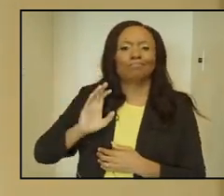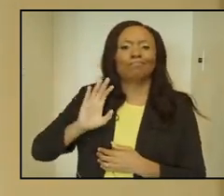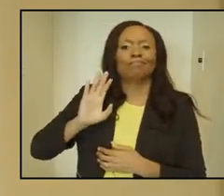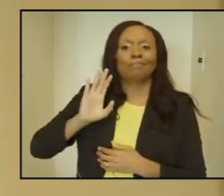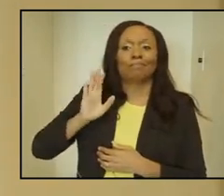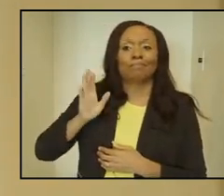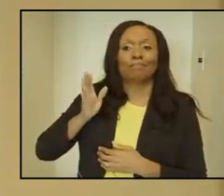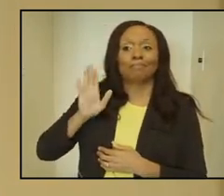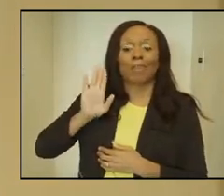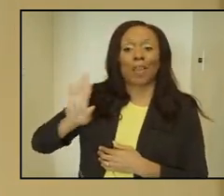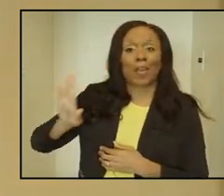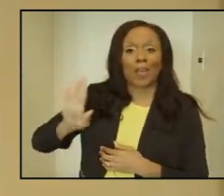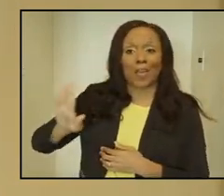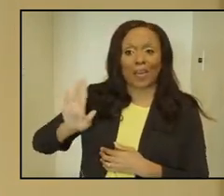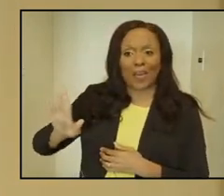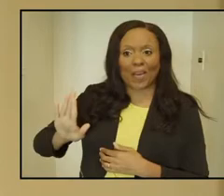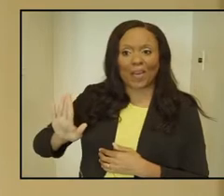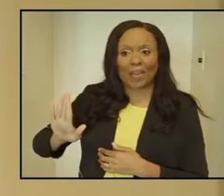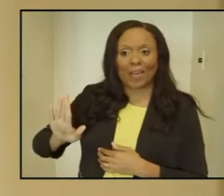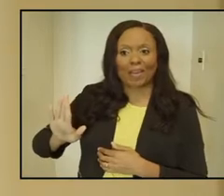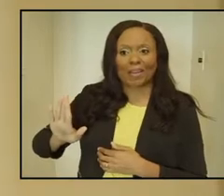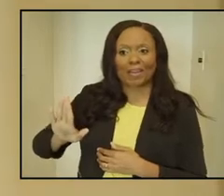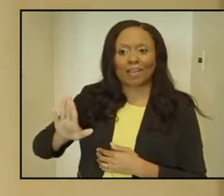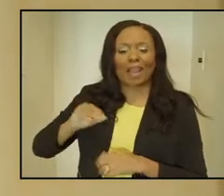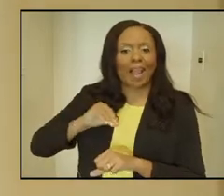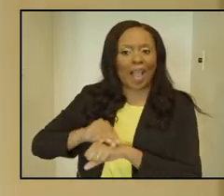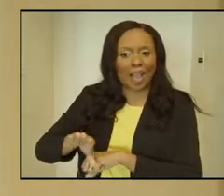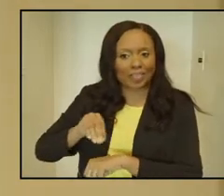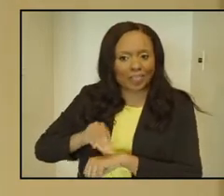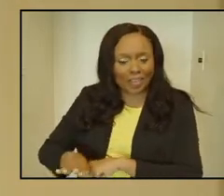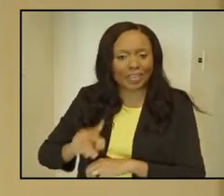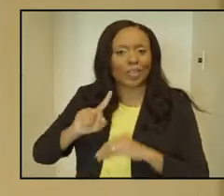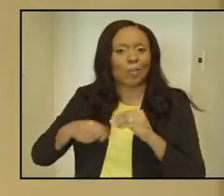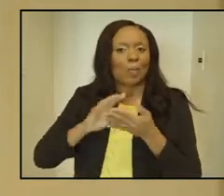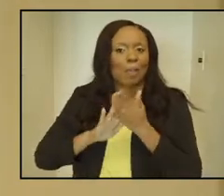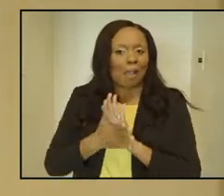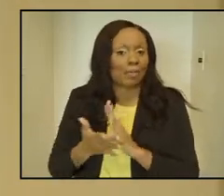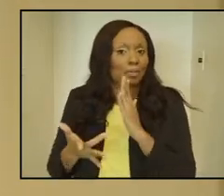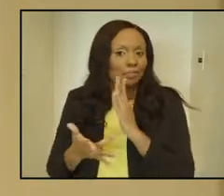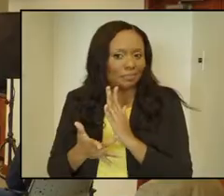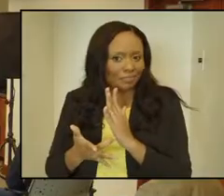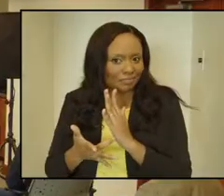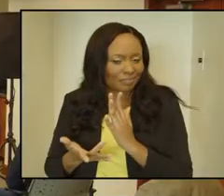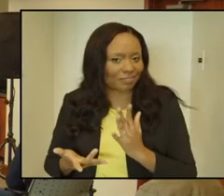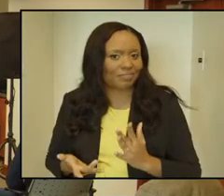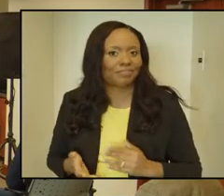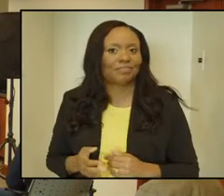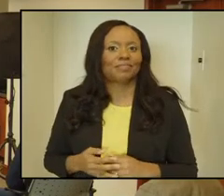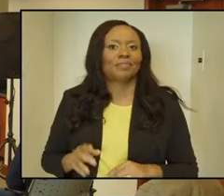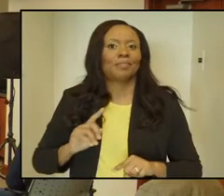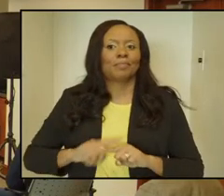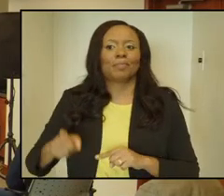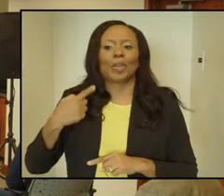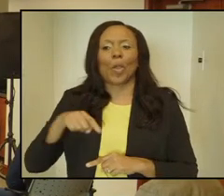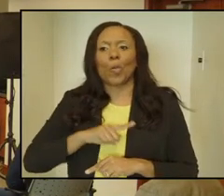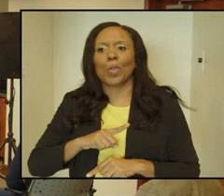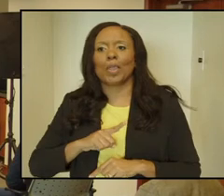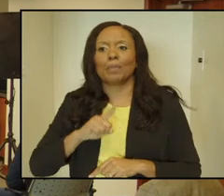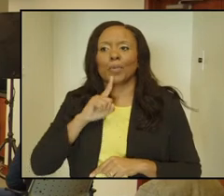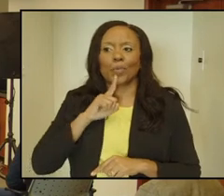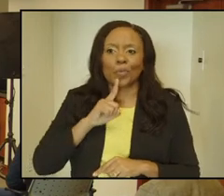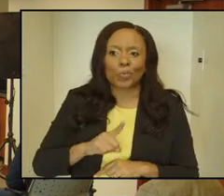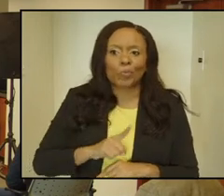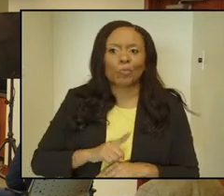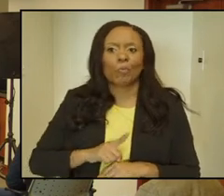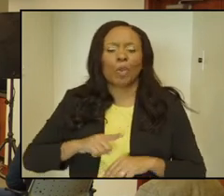to modernizing the processes at CAIPO, but that we have been actively doing so